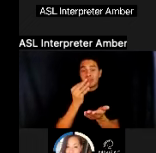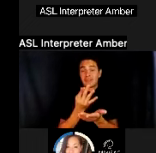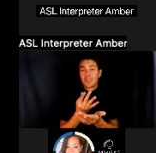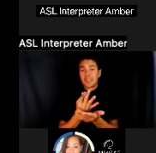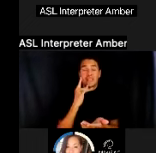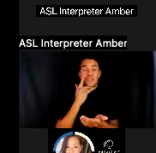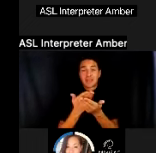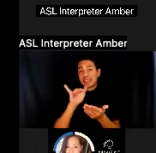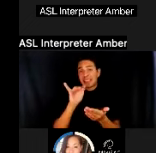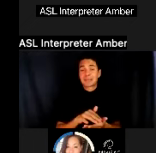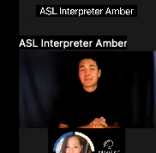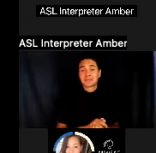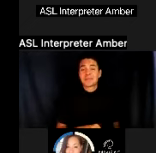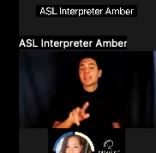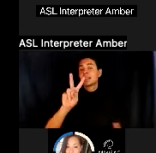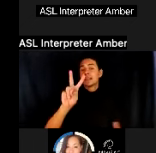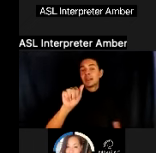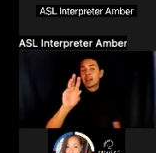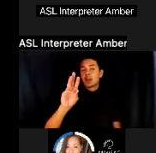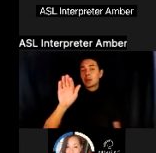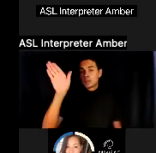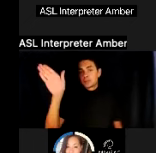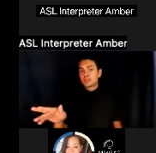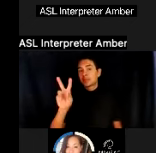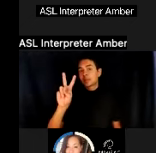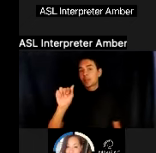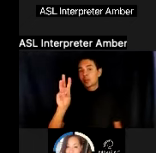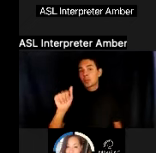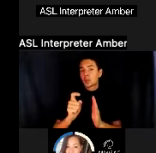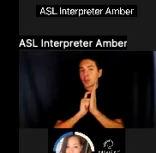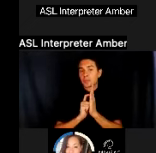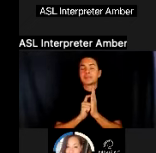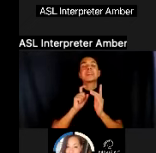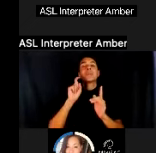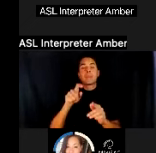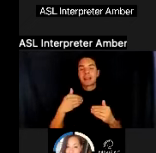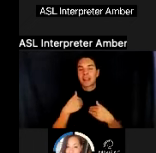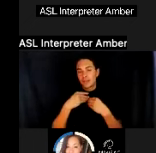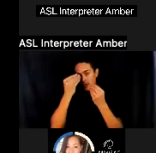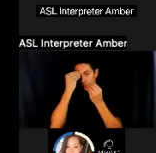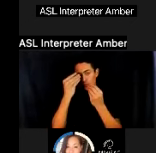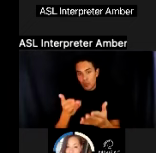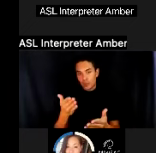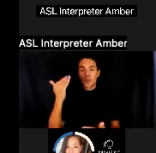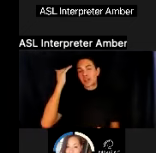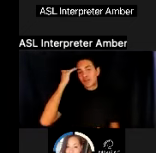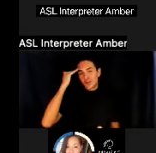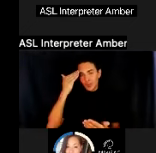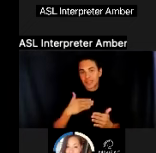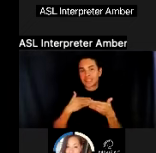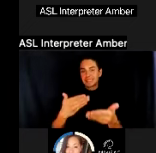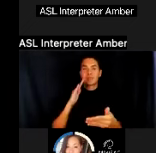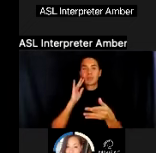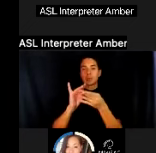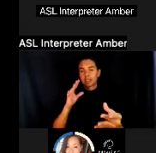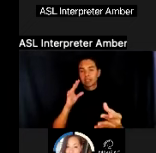VAWA requires informed consent for release, and it's usually a time limited one.